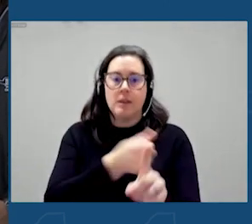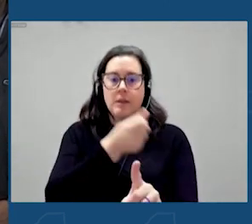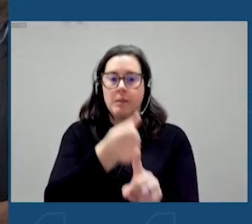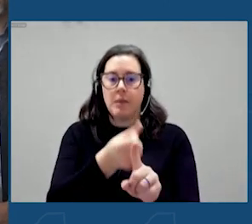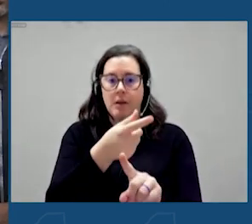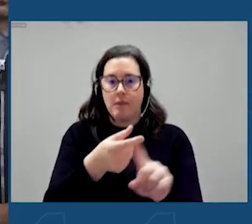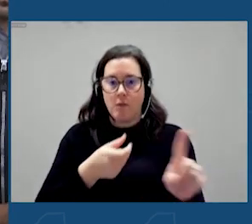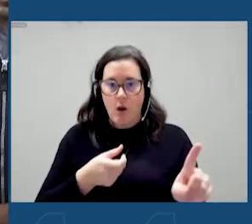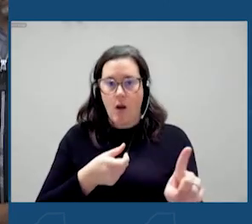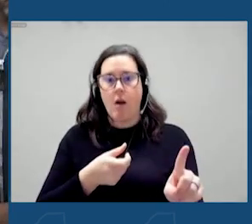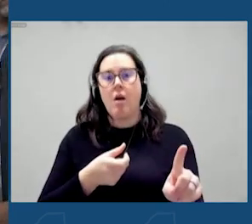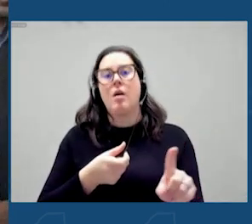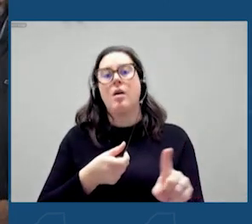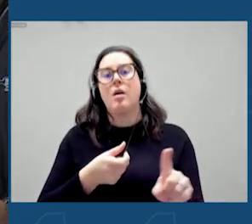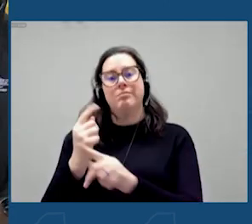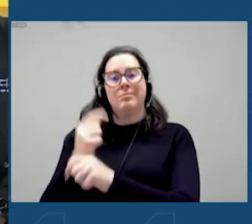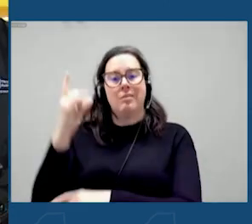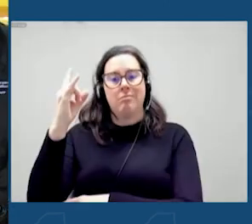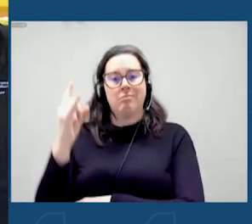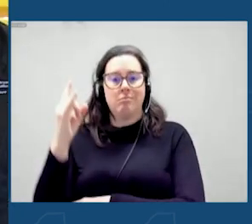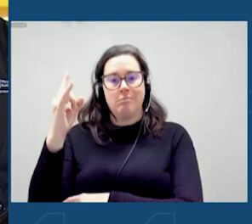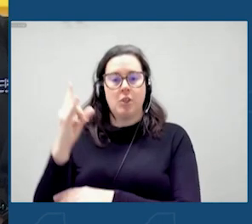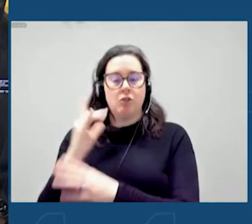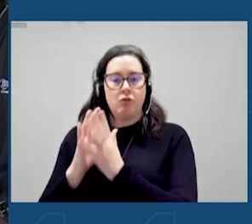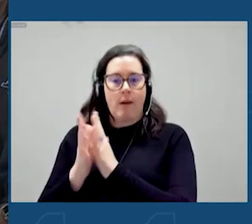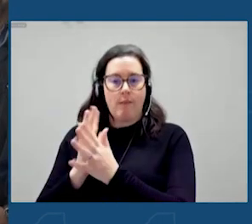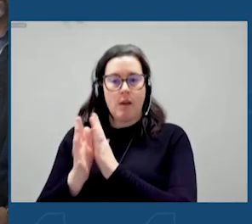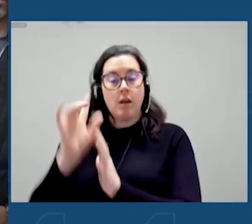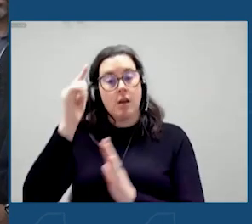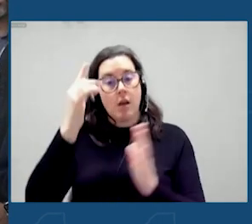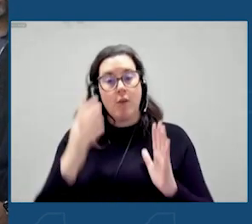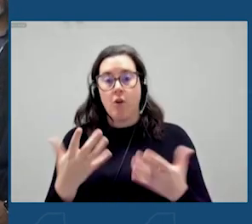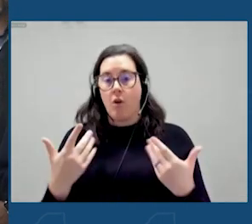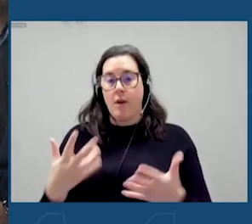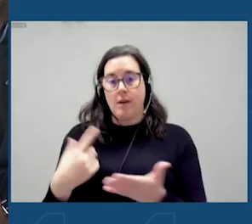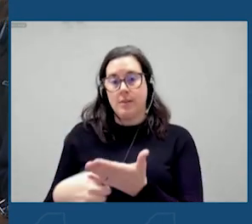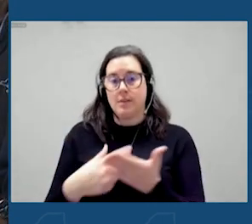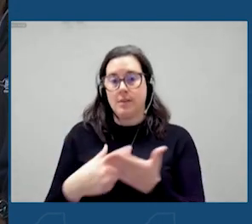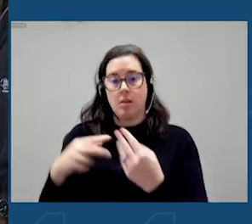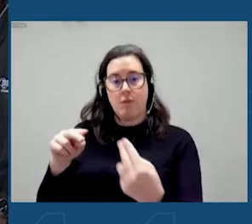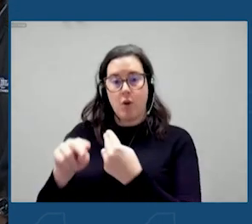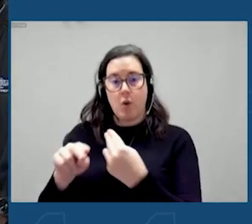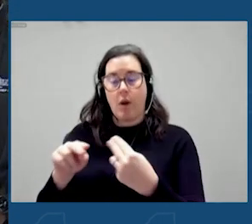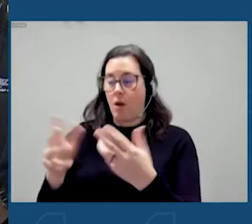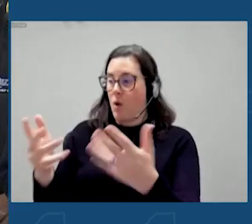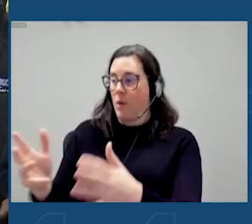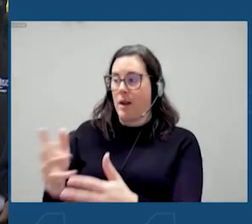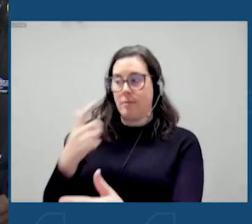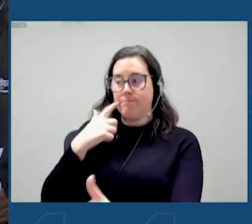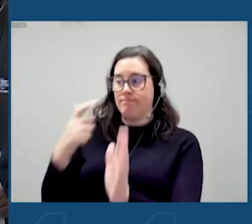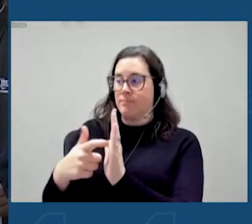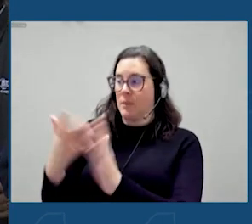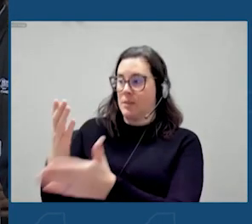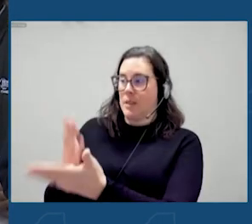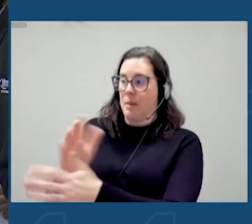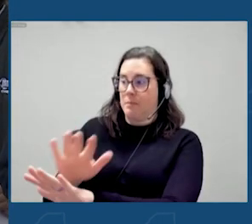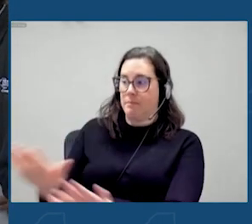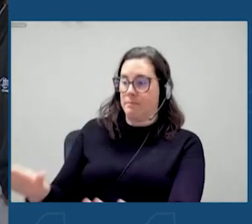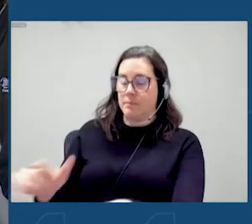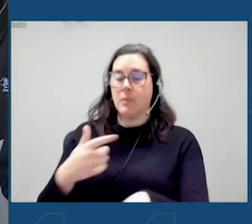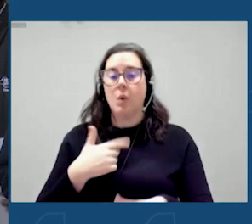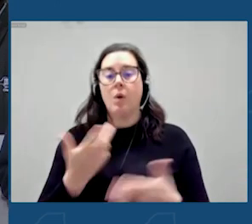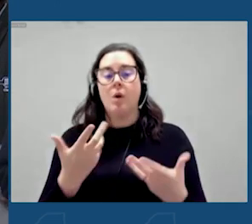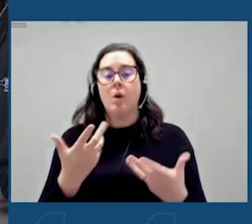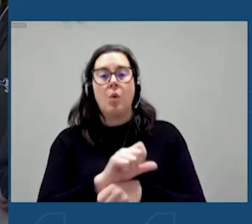commercial vehicle traffic. The governor talked about the Thruway. Those notices have gone out. We're also working in conjunction with the